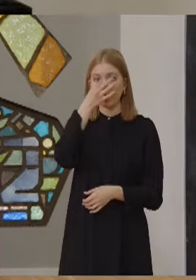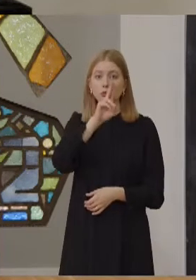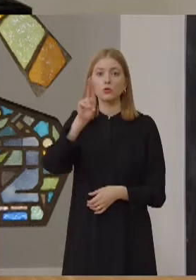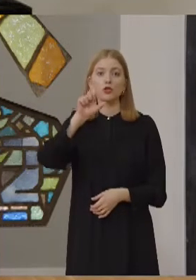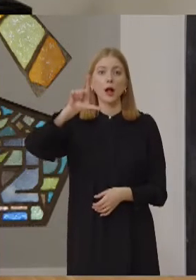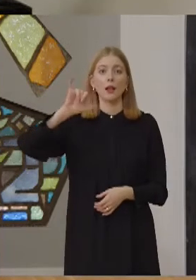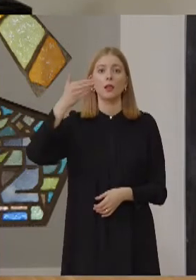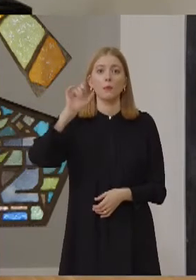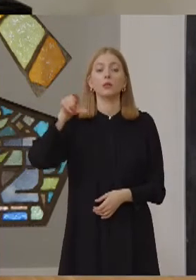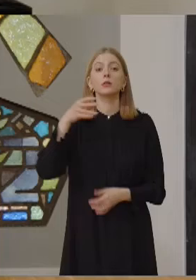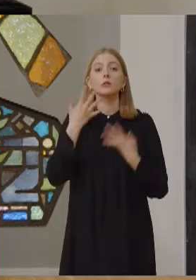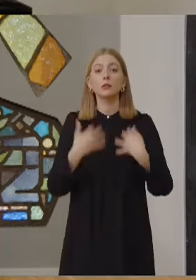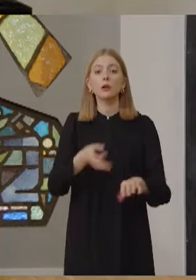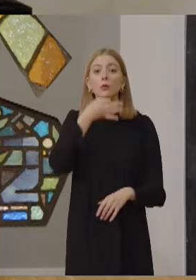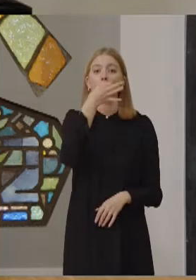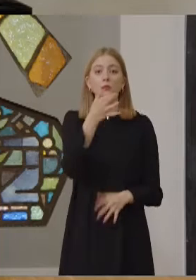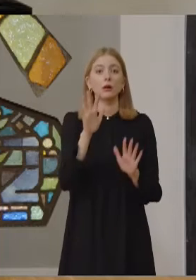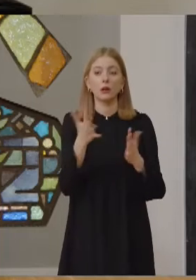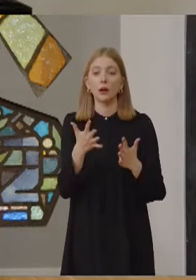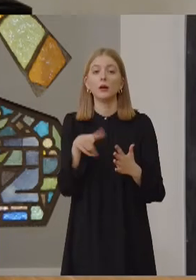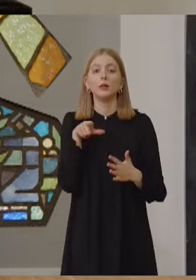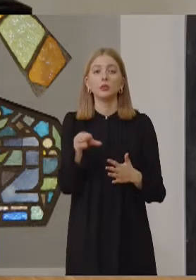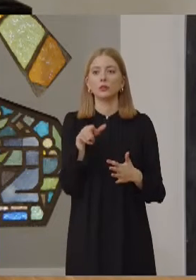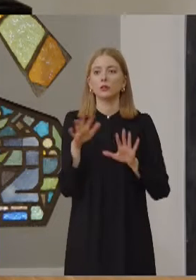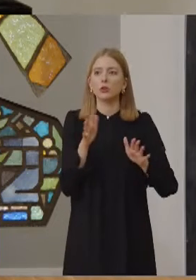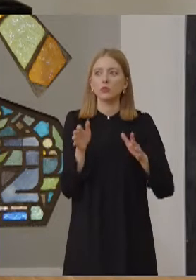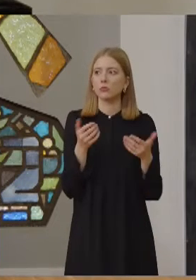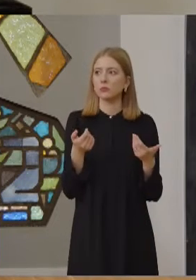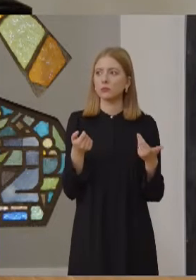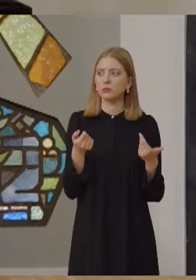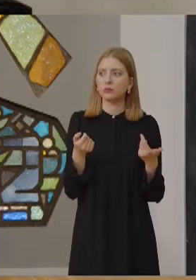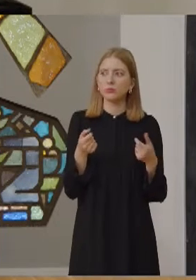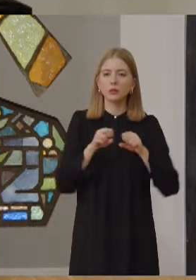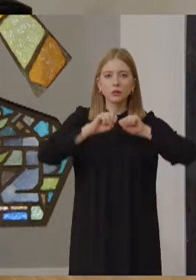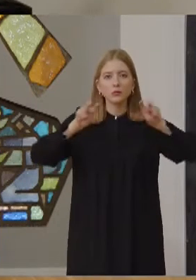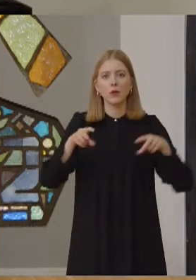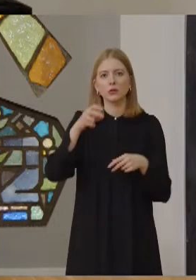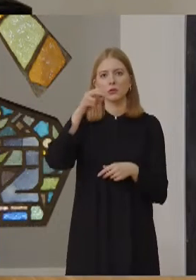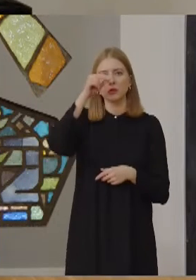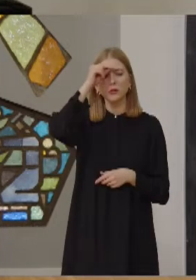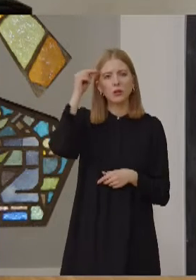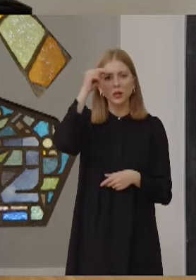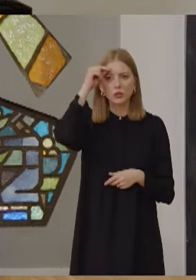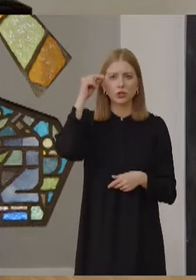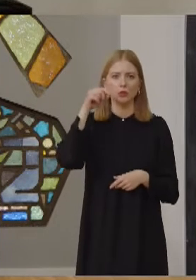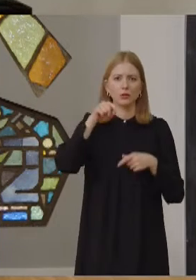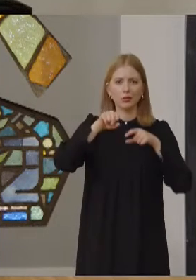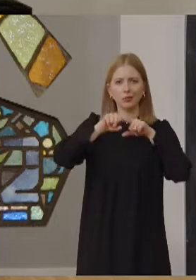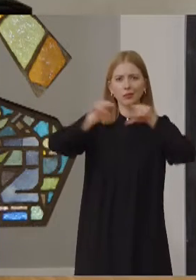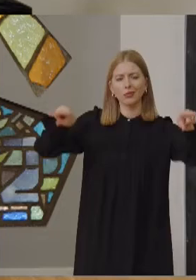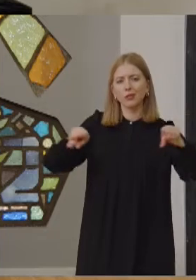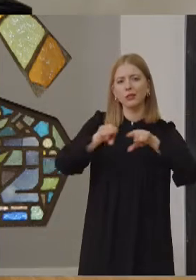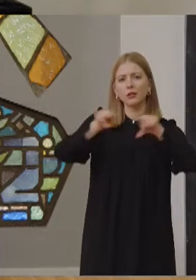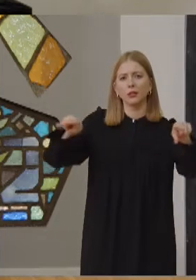situation, as Professor Žalimas said, we see a certain organized campaign which